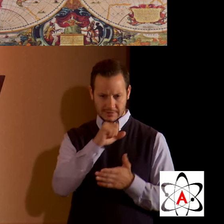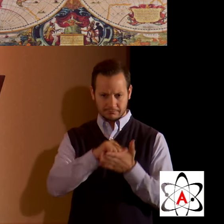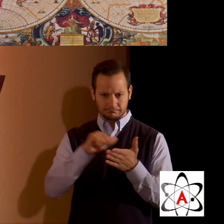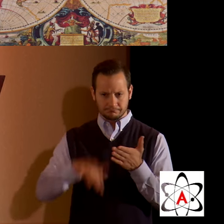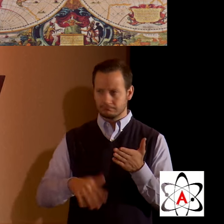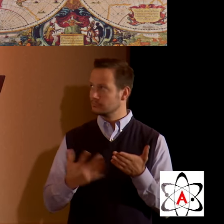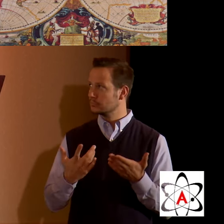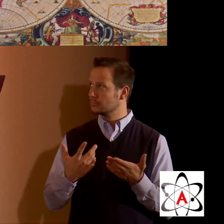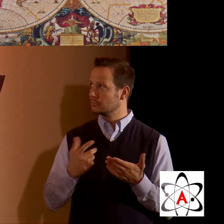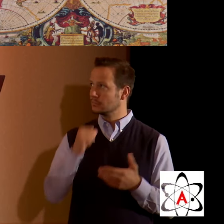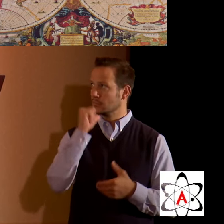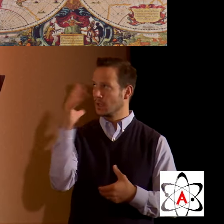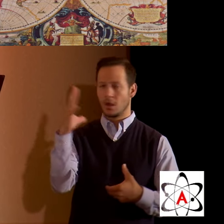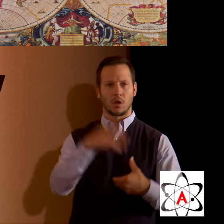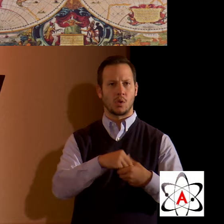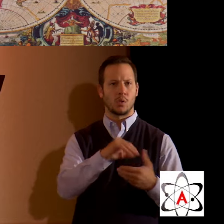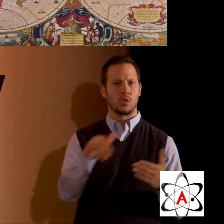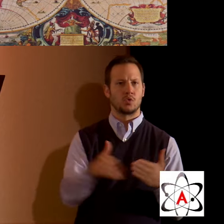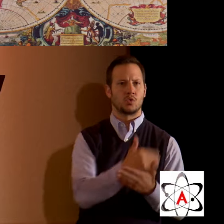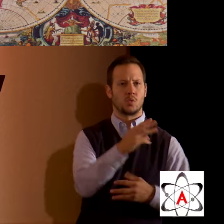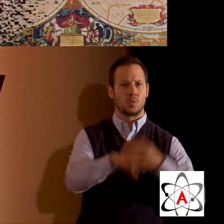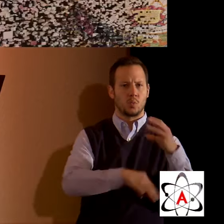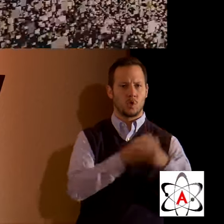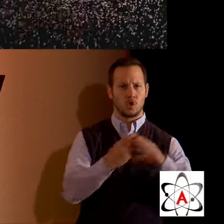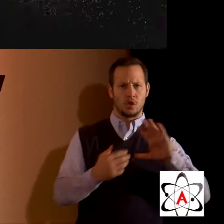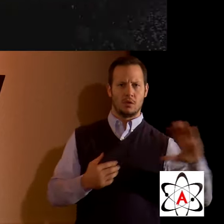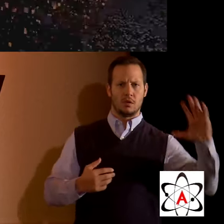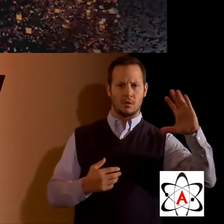its failure to include the New World and its peoples.